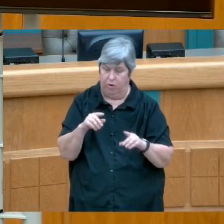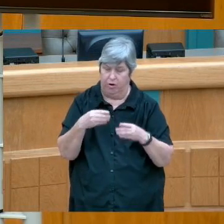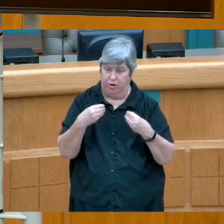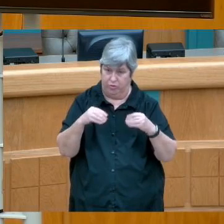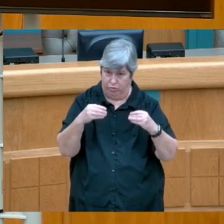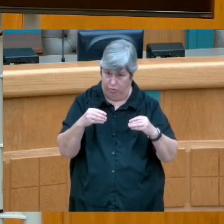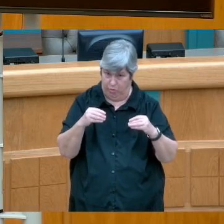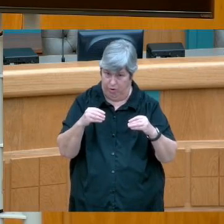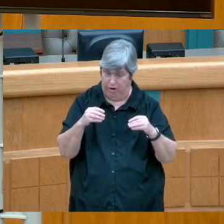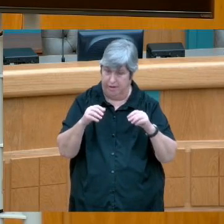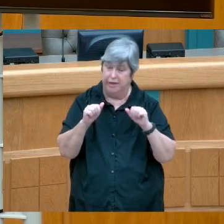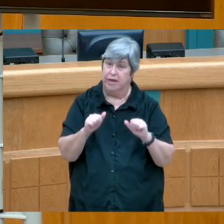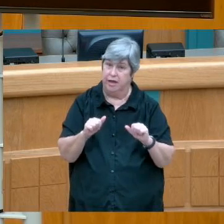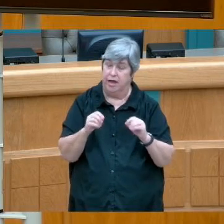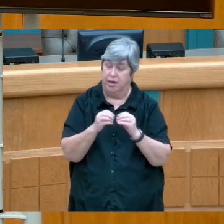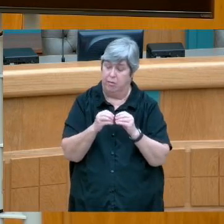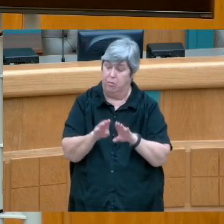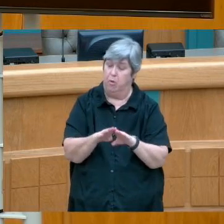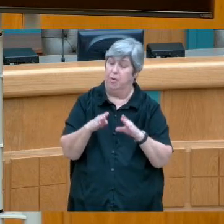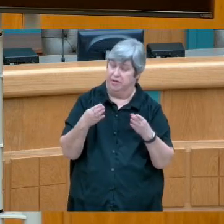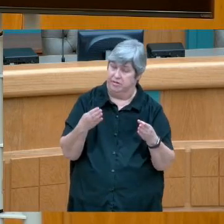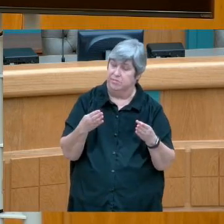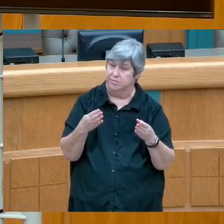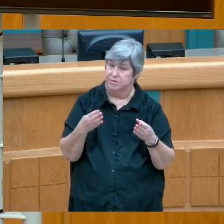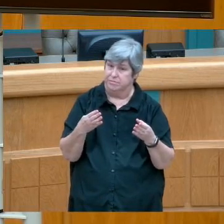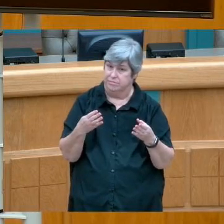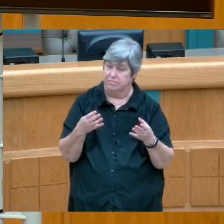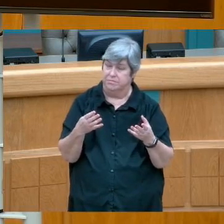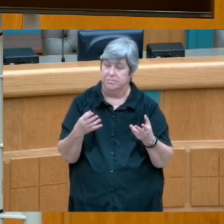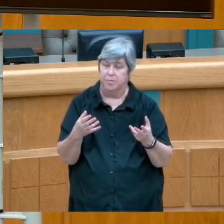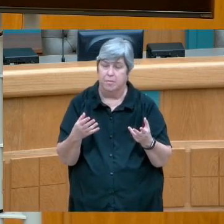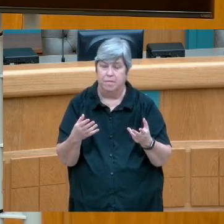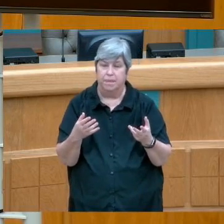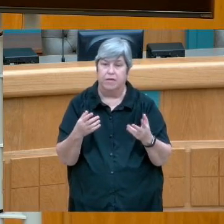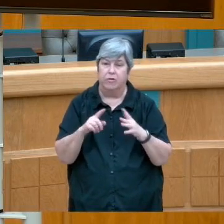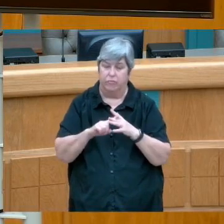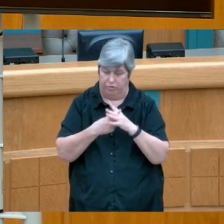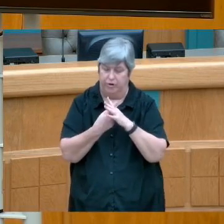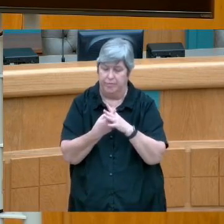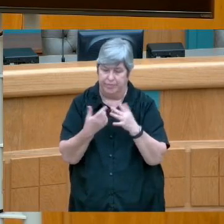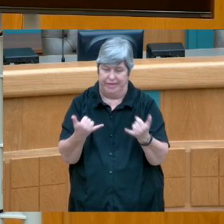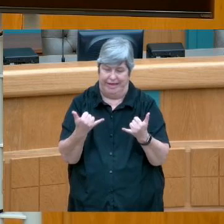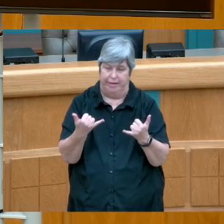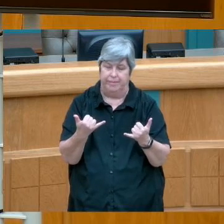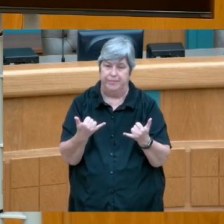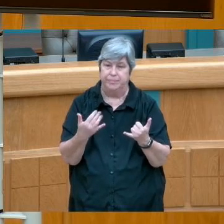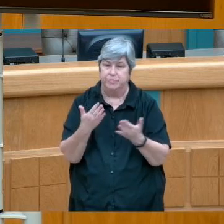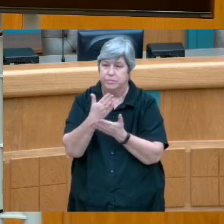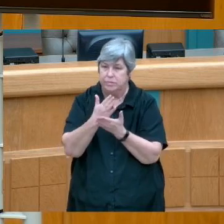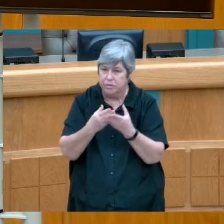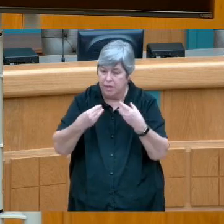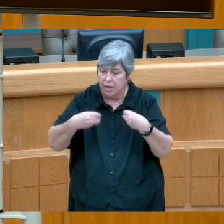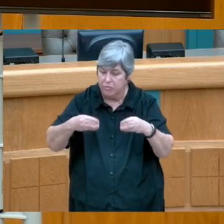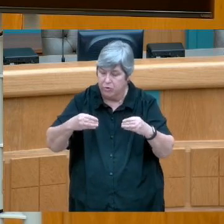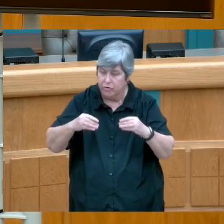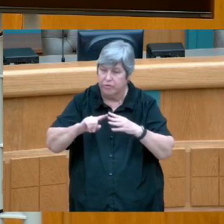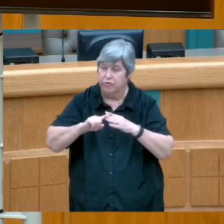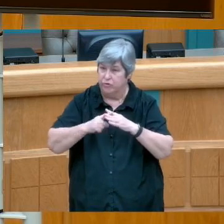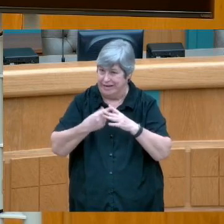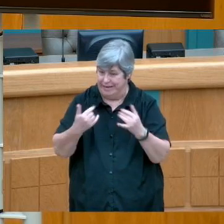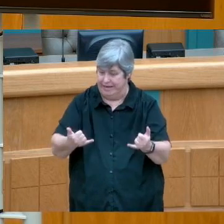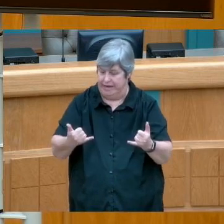more openings in a to-go fashion, became effective. and some stores have implemented that